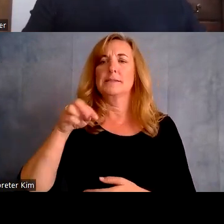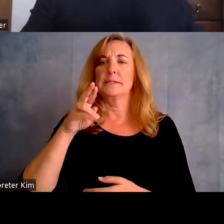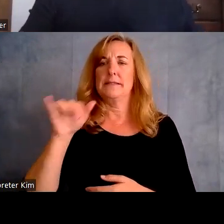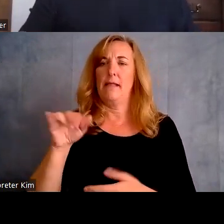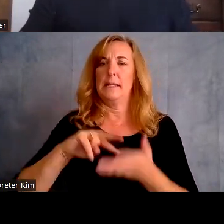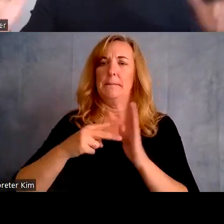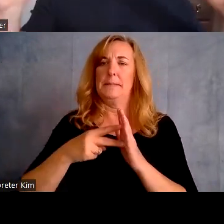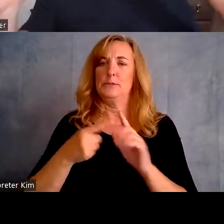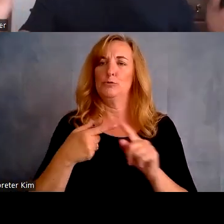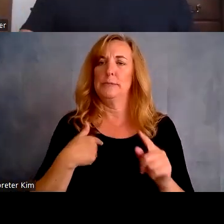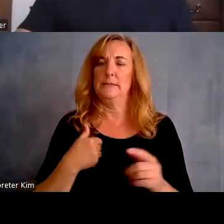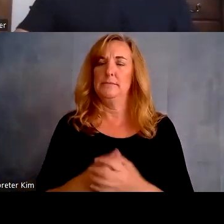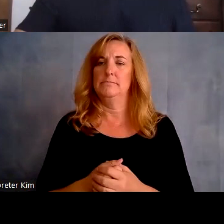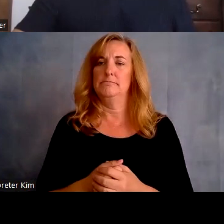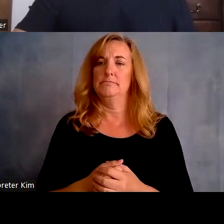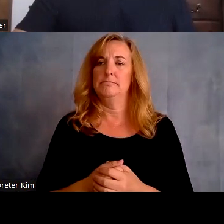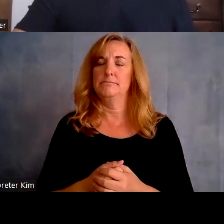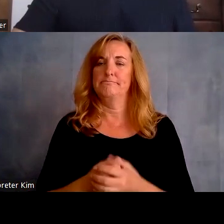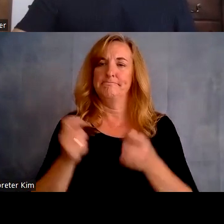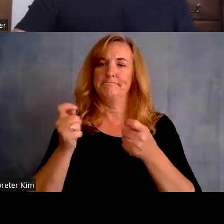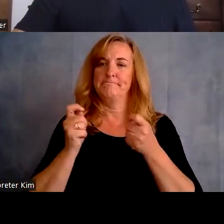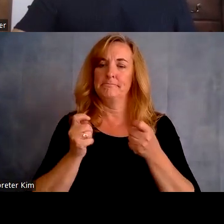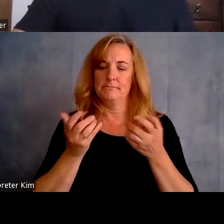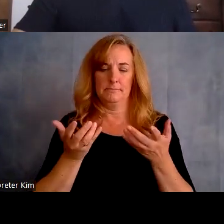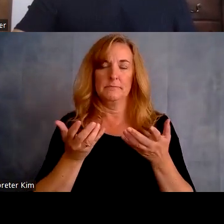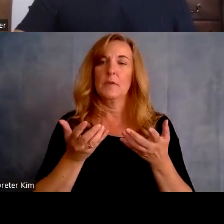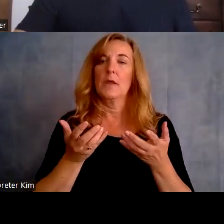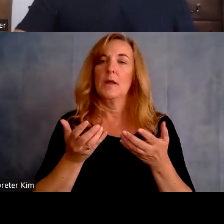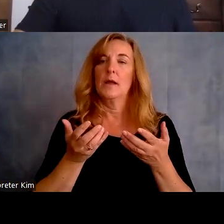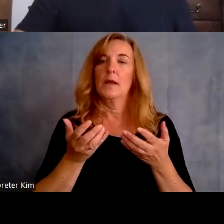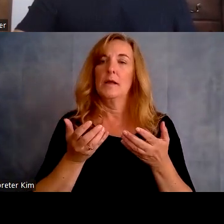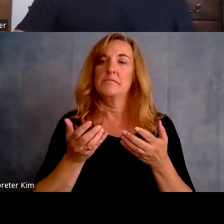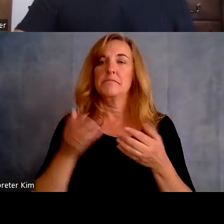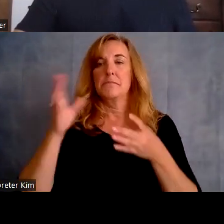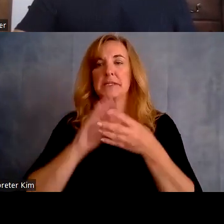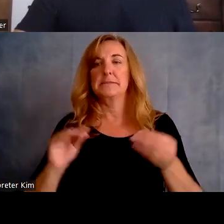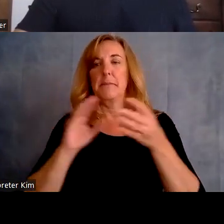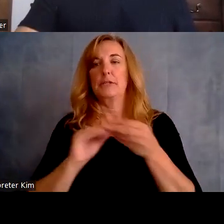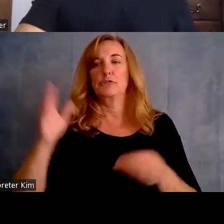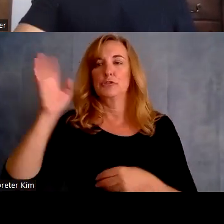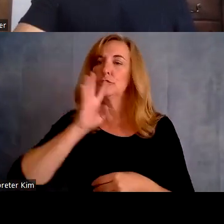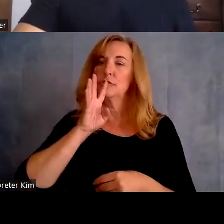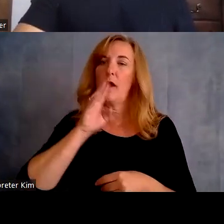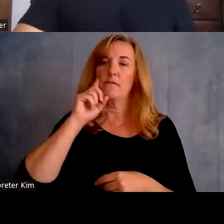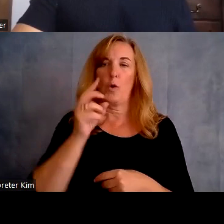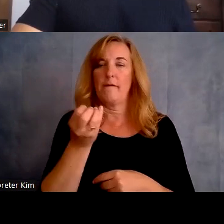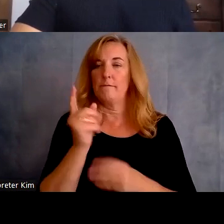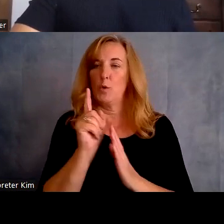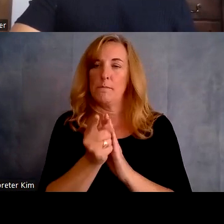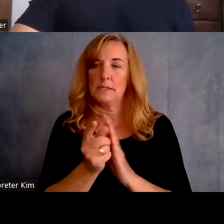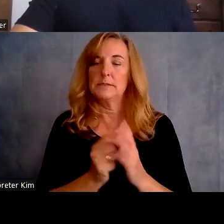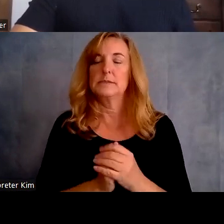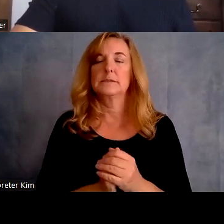he gave a message, lasted about 4 minutes. If you wanted